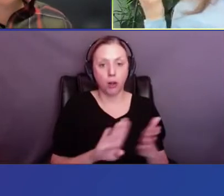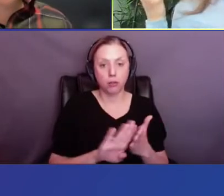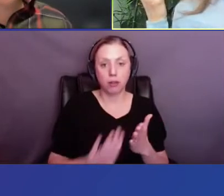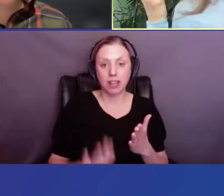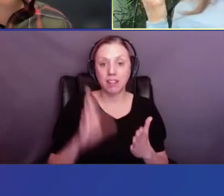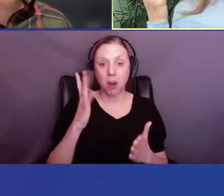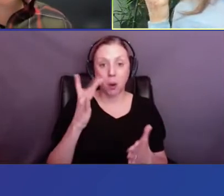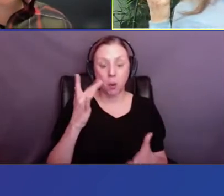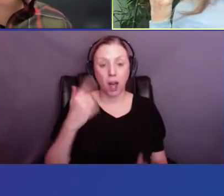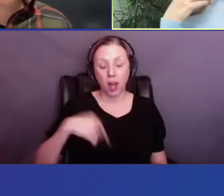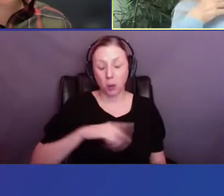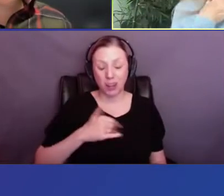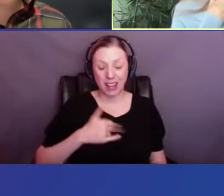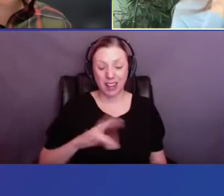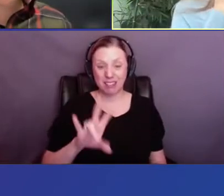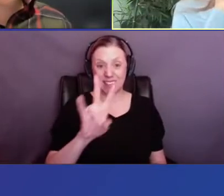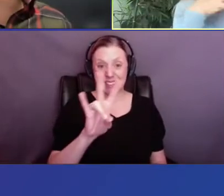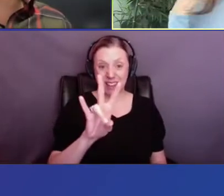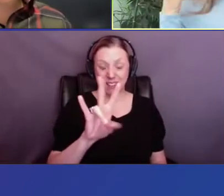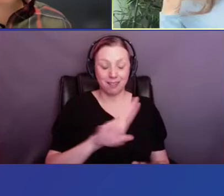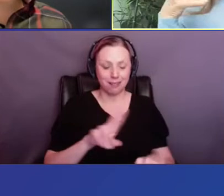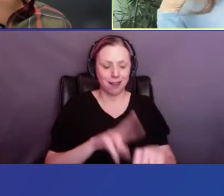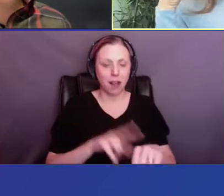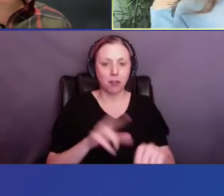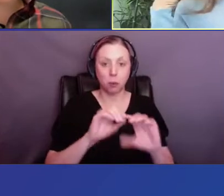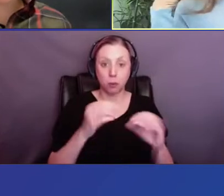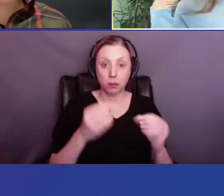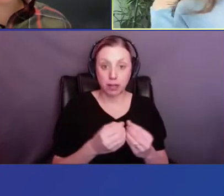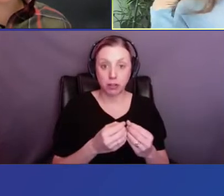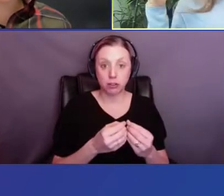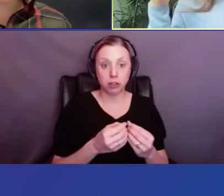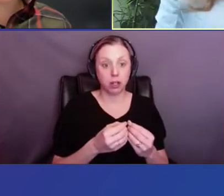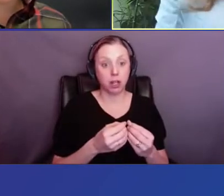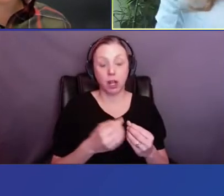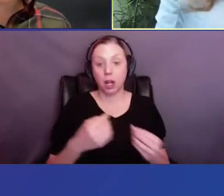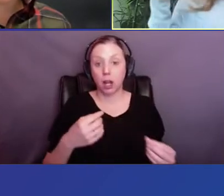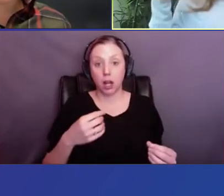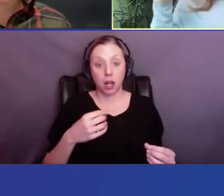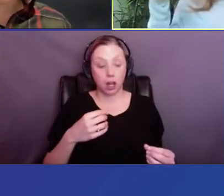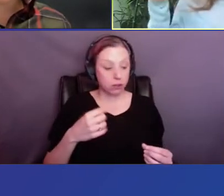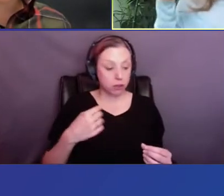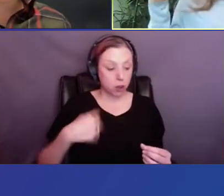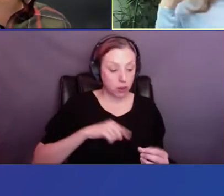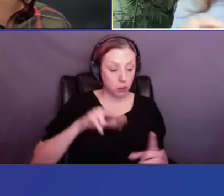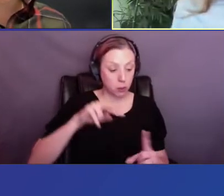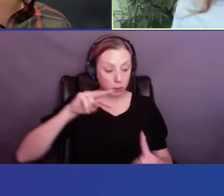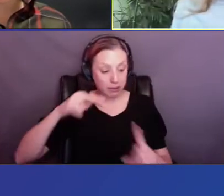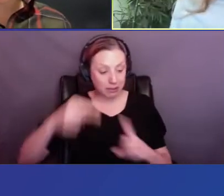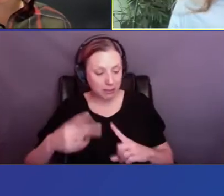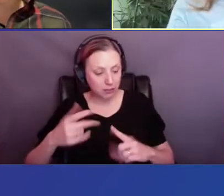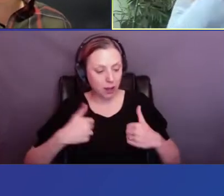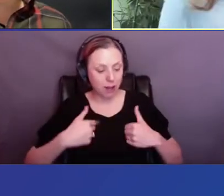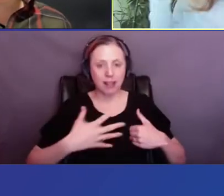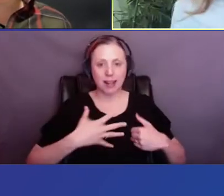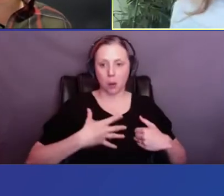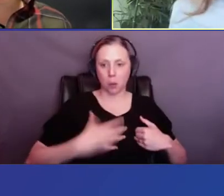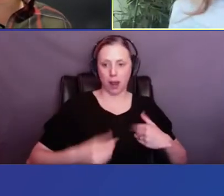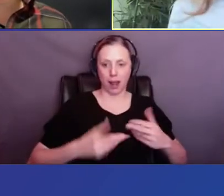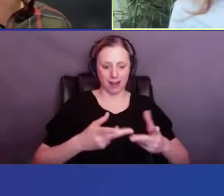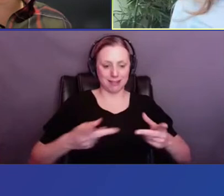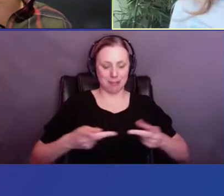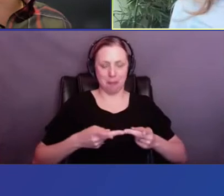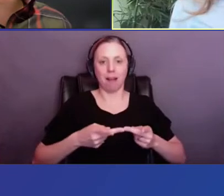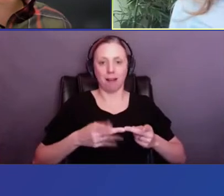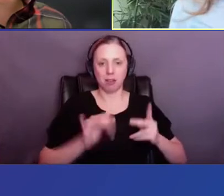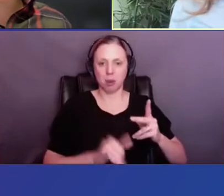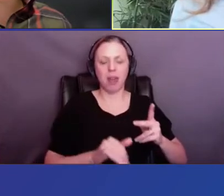7 national organizations and either white-led or perceived to be, or, sort of in a white space. So that came up in